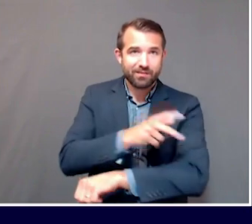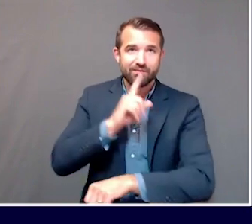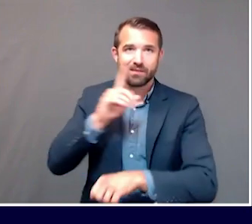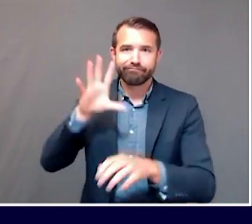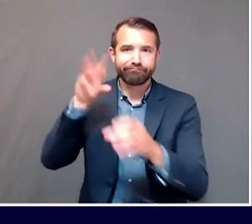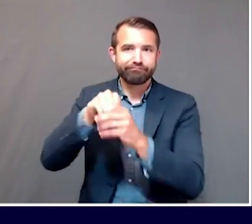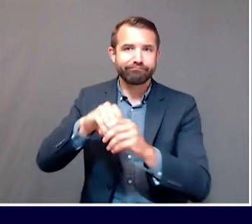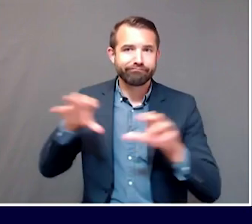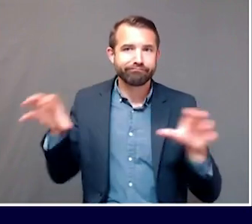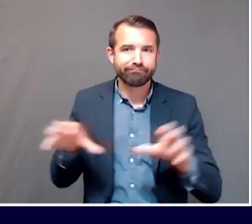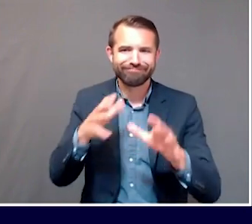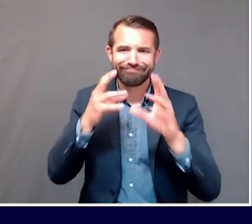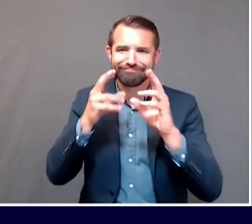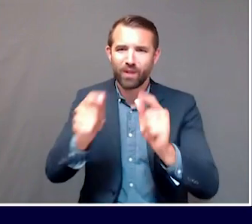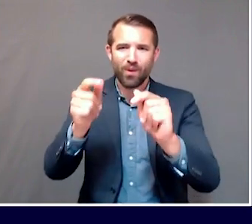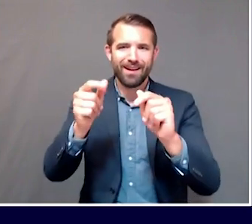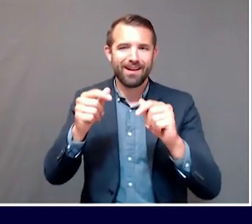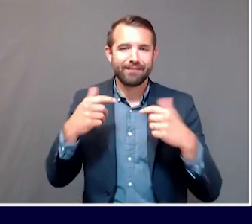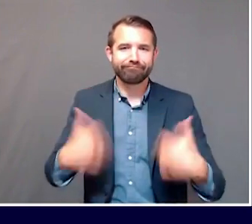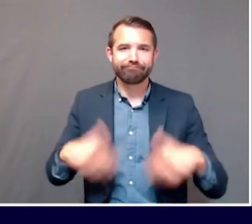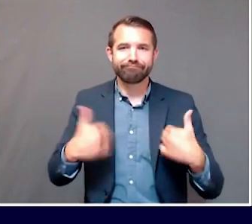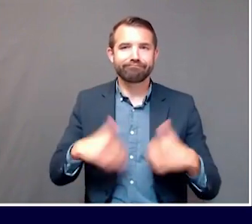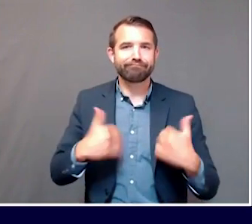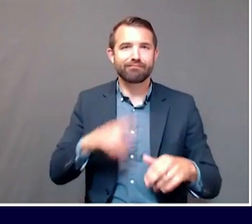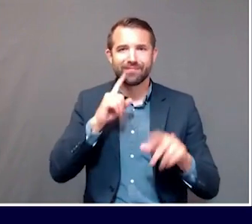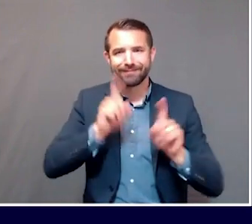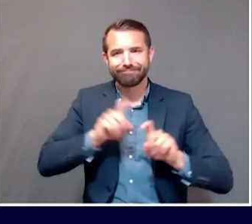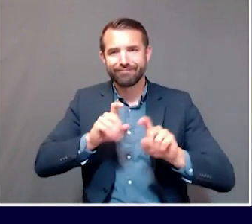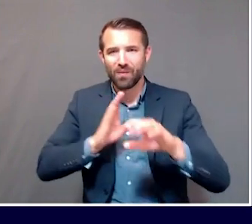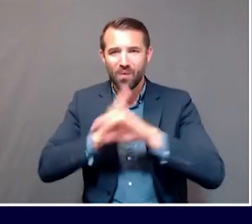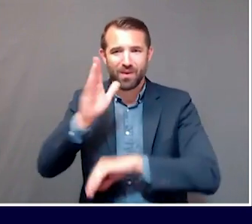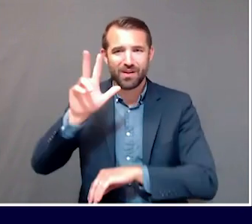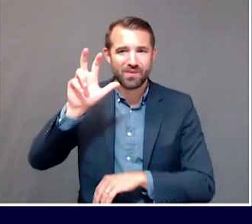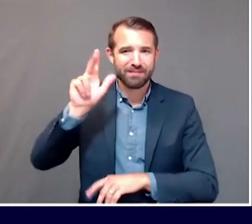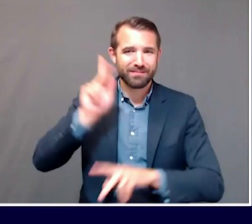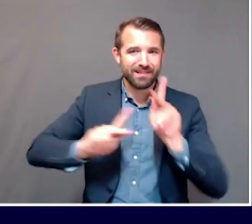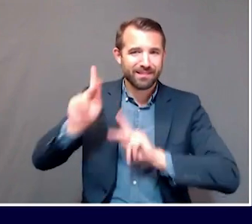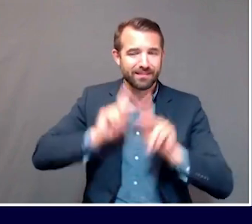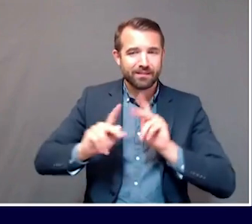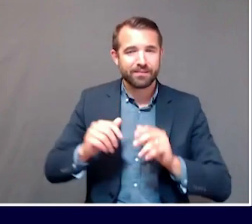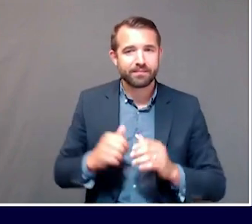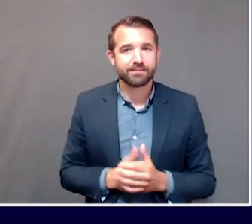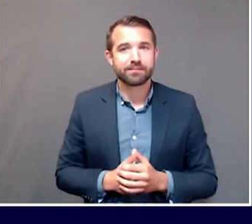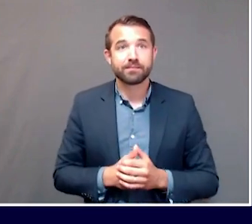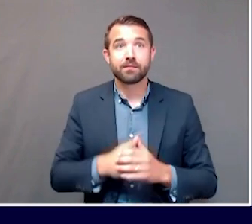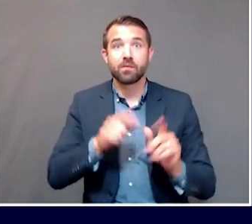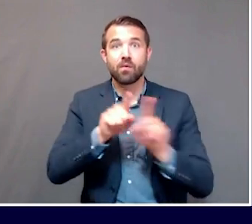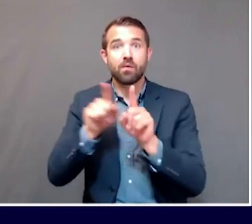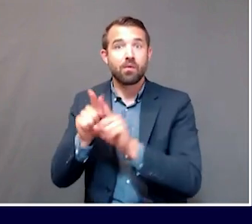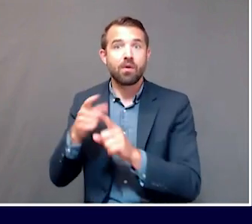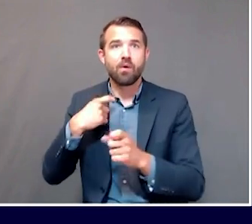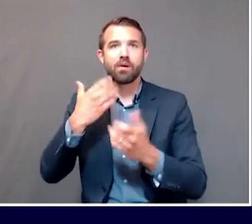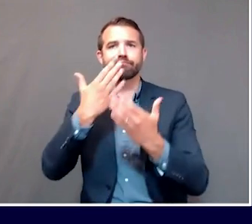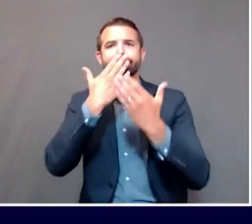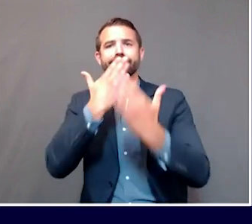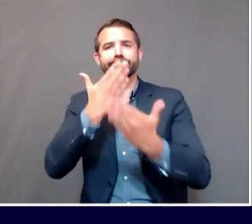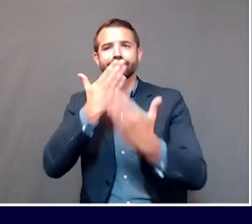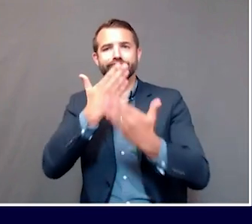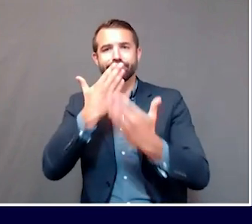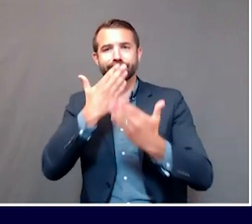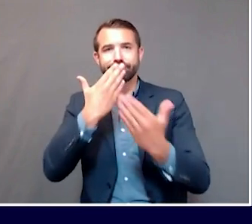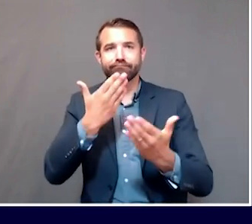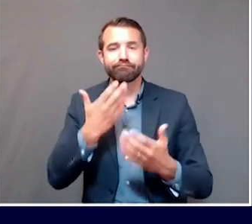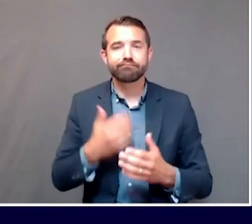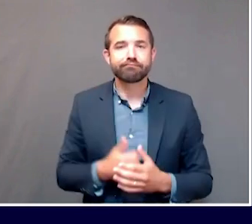a lot worse and wasn't. And I want to thank and express my deep appreciation to all the business, especially the